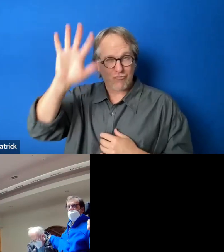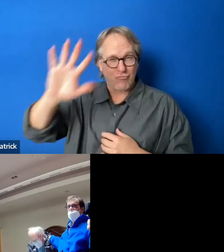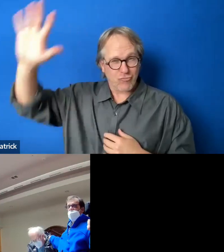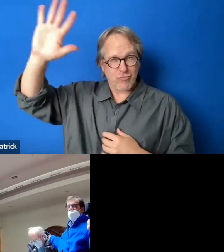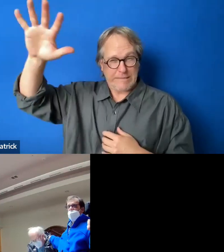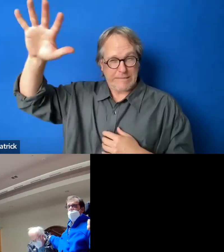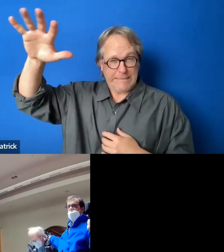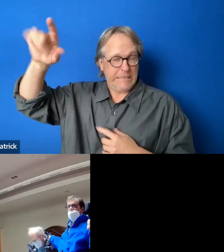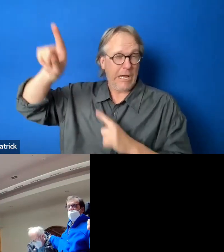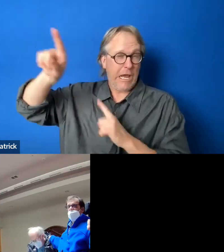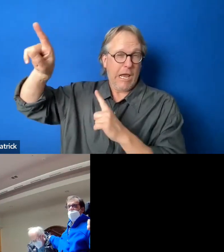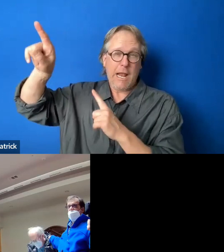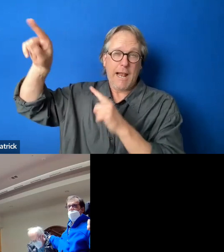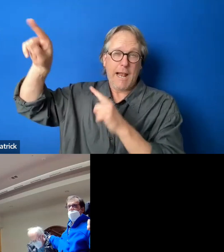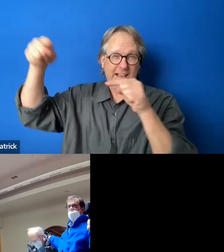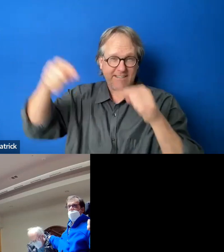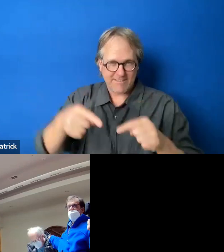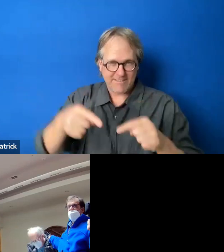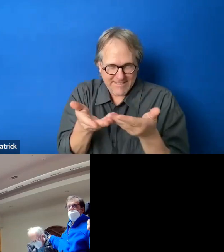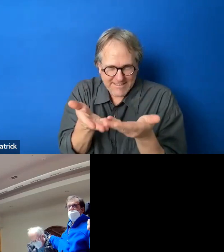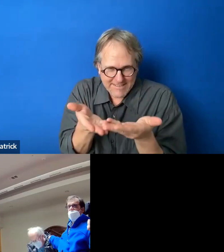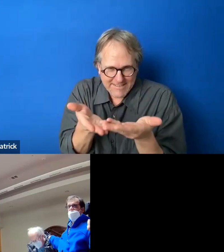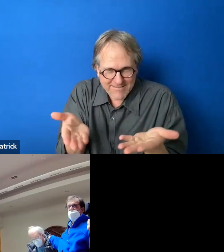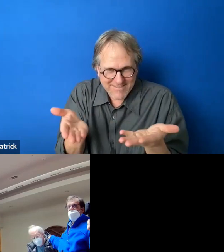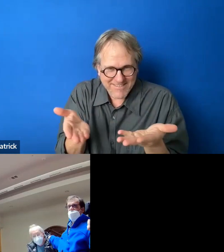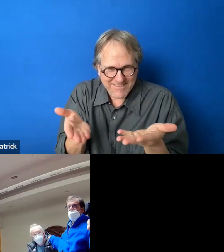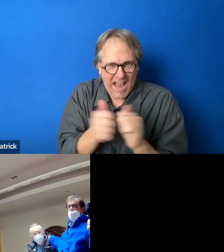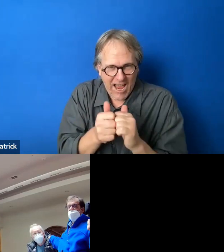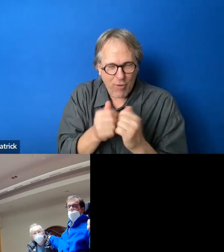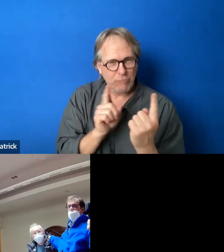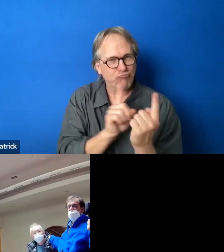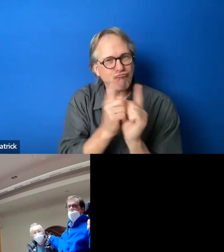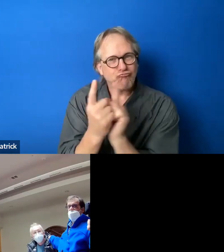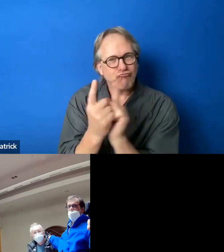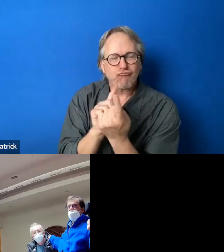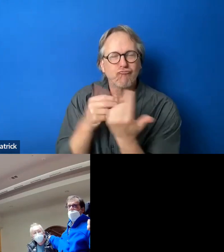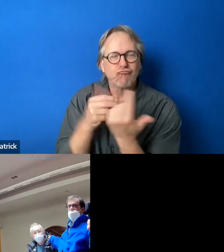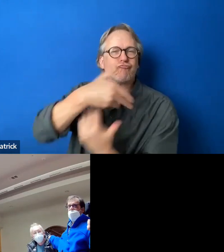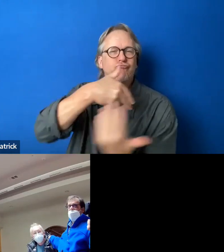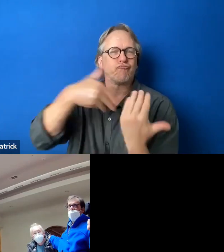together? And part of that is,